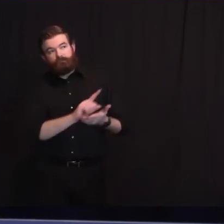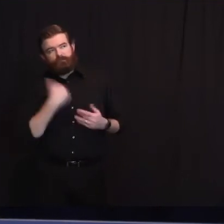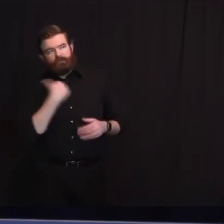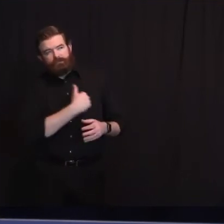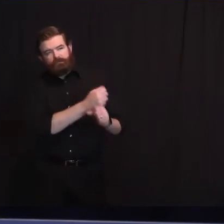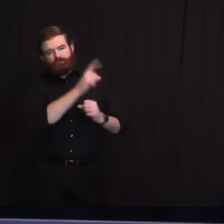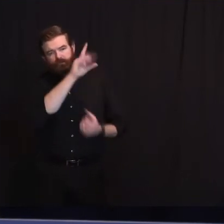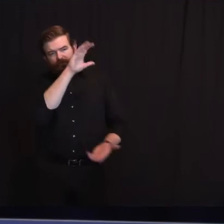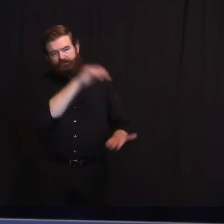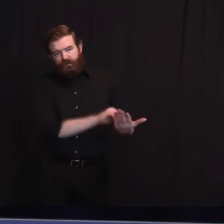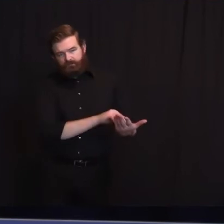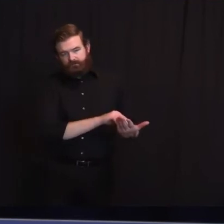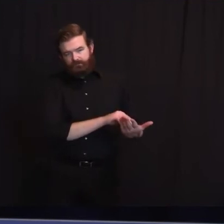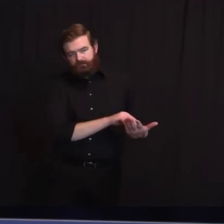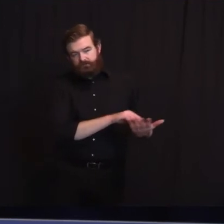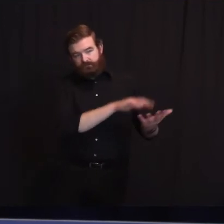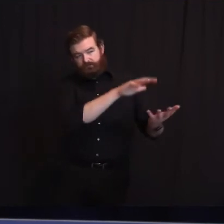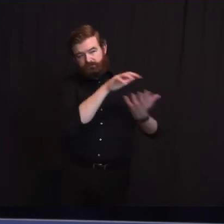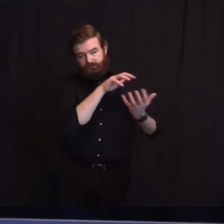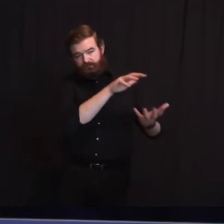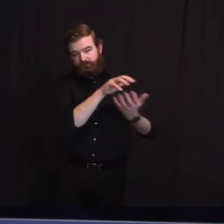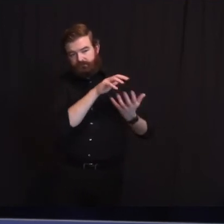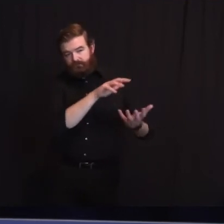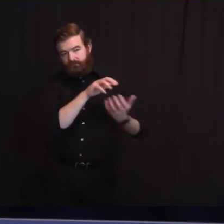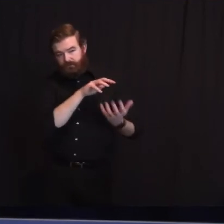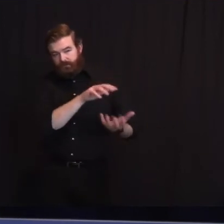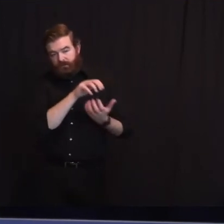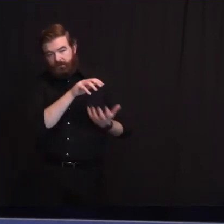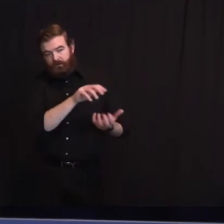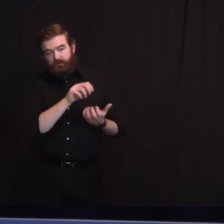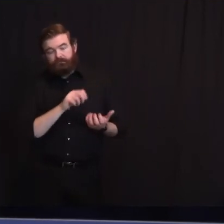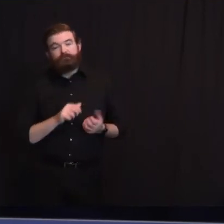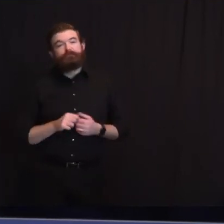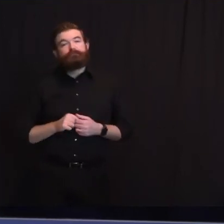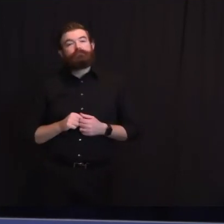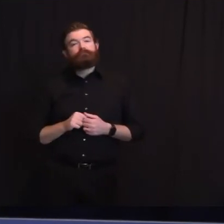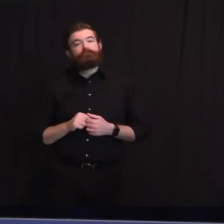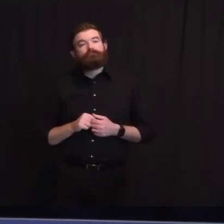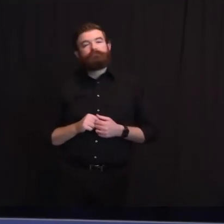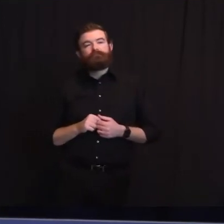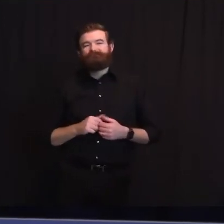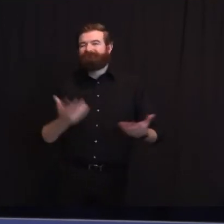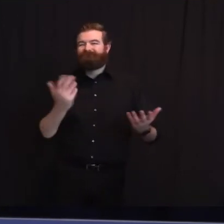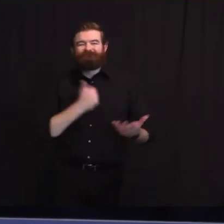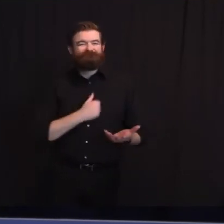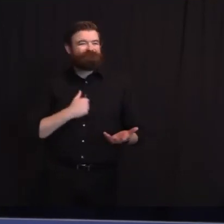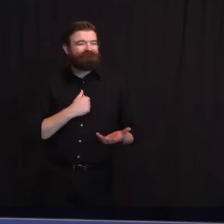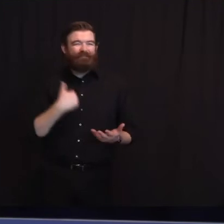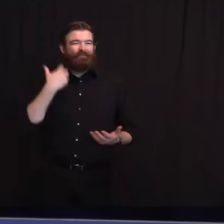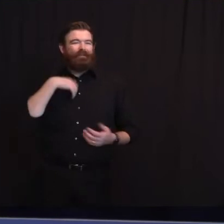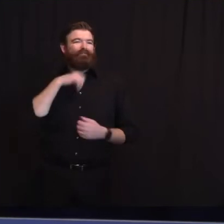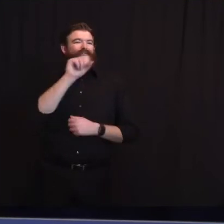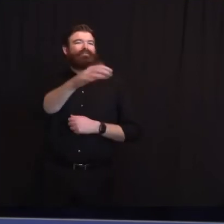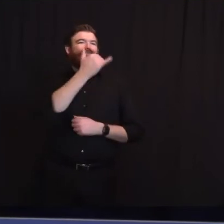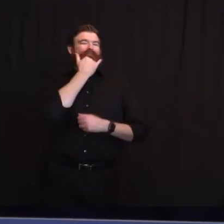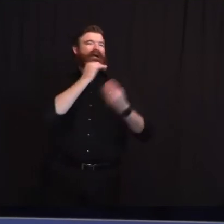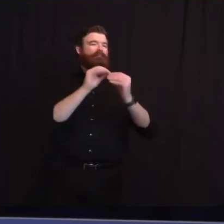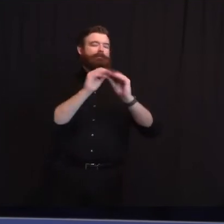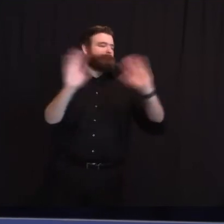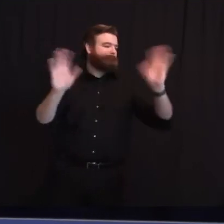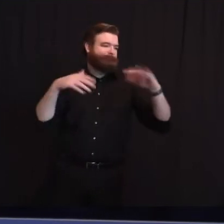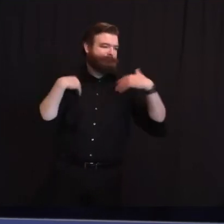I don't have the exact number, so I don't want to give it. I'll have to get that for you. I don't want to give the number, but I'll tell